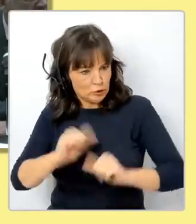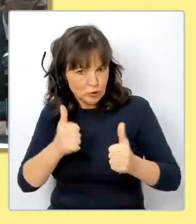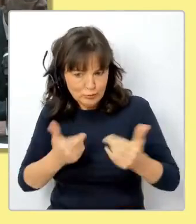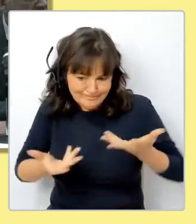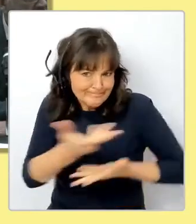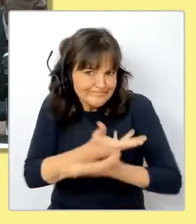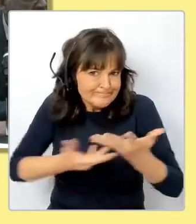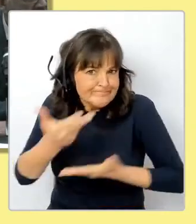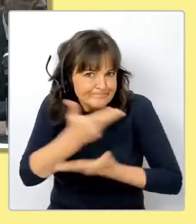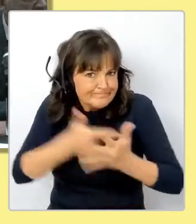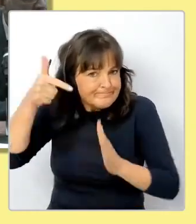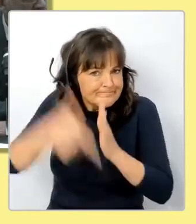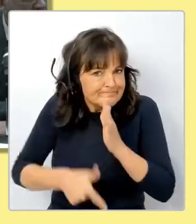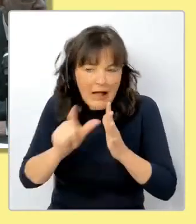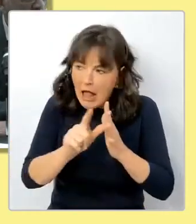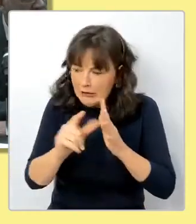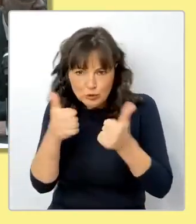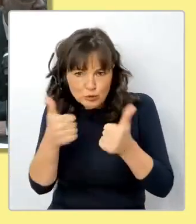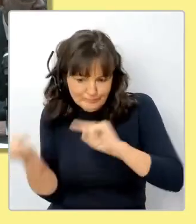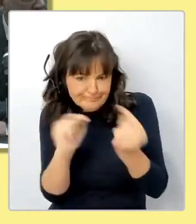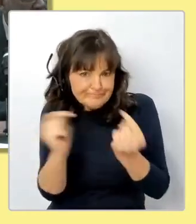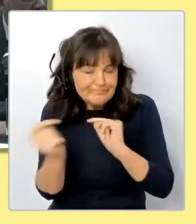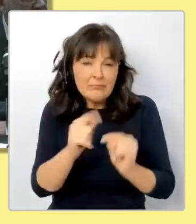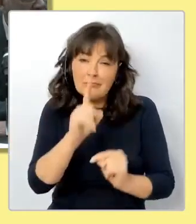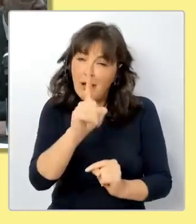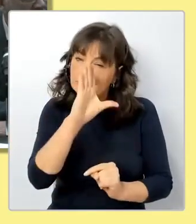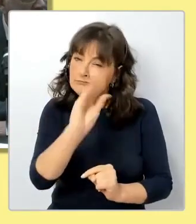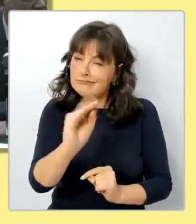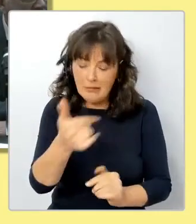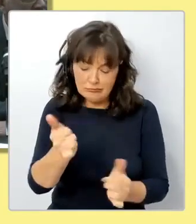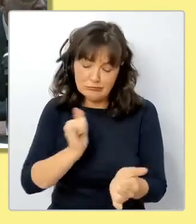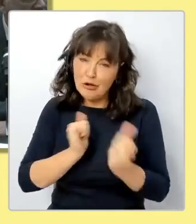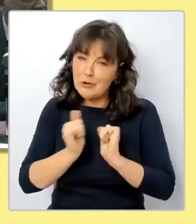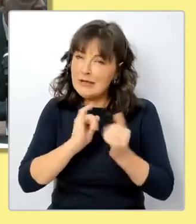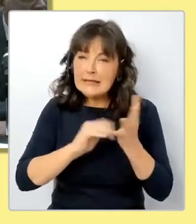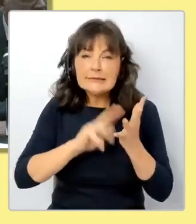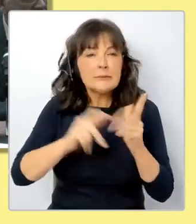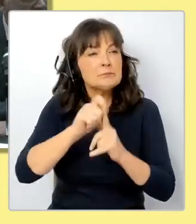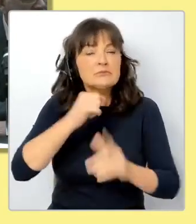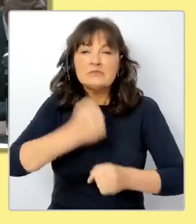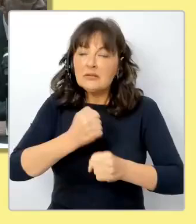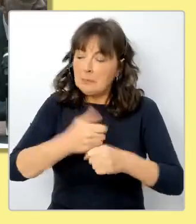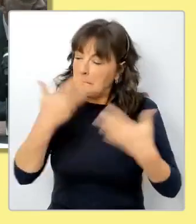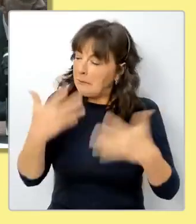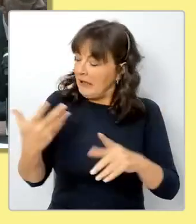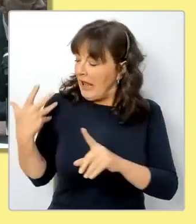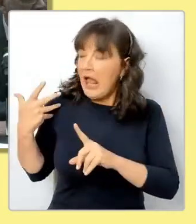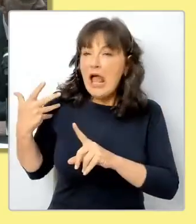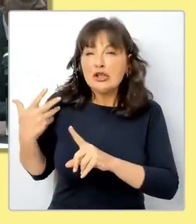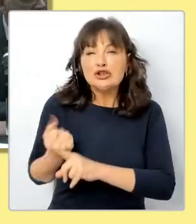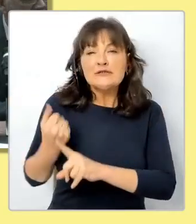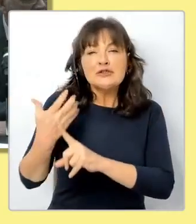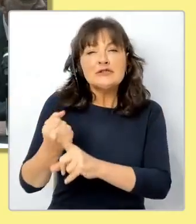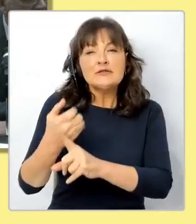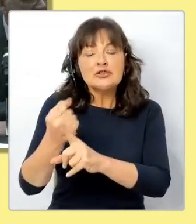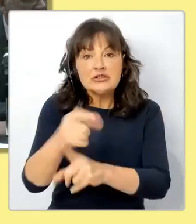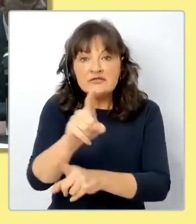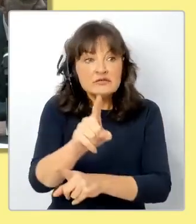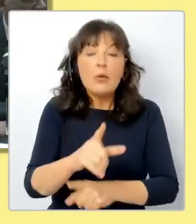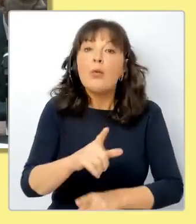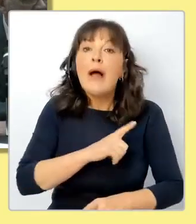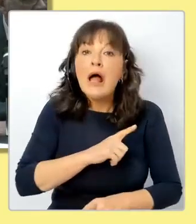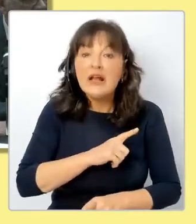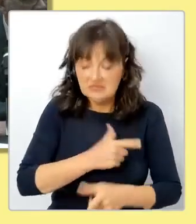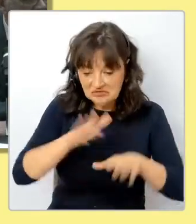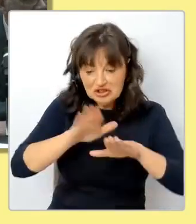really proud of the track record of the SNP government. I think that track record of the SNP government has lifted children out of poverty. Actually,